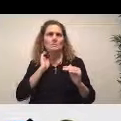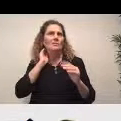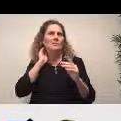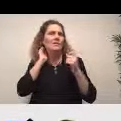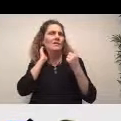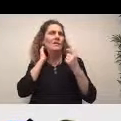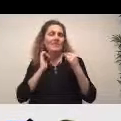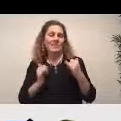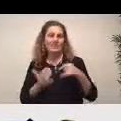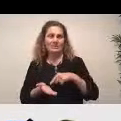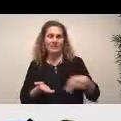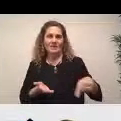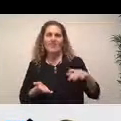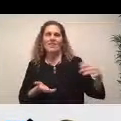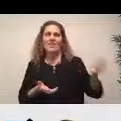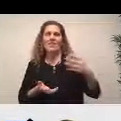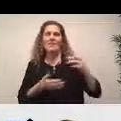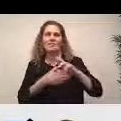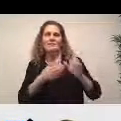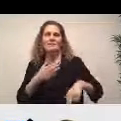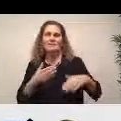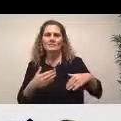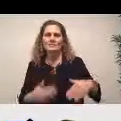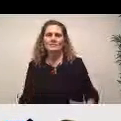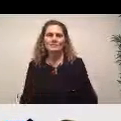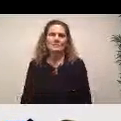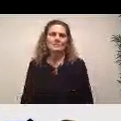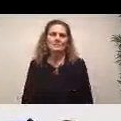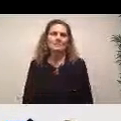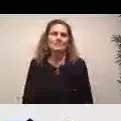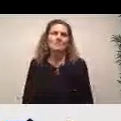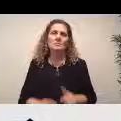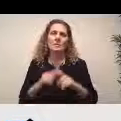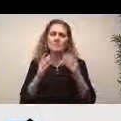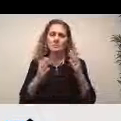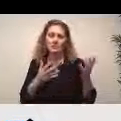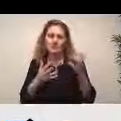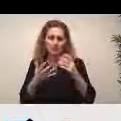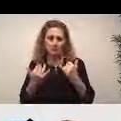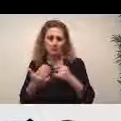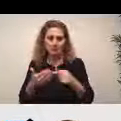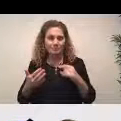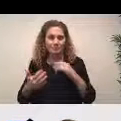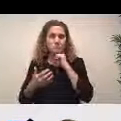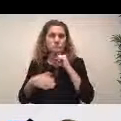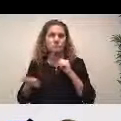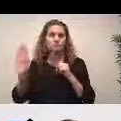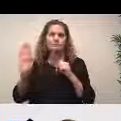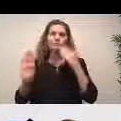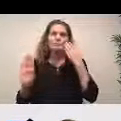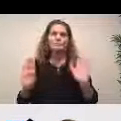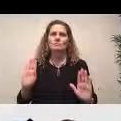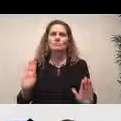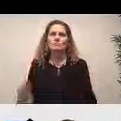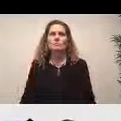completely. I'll end here just looking at the areas of the county where we've had cases over the last 2 weeks, looking